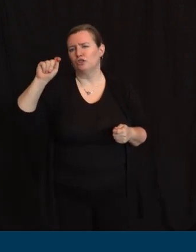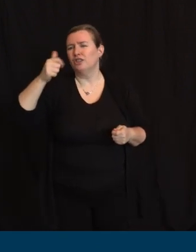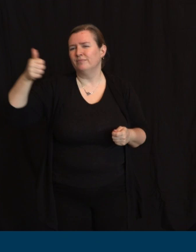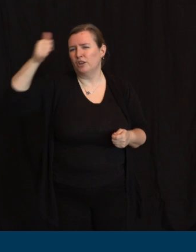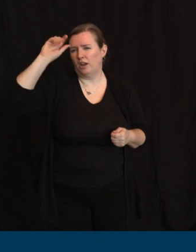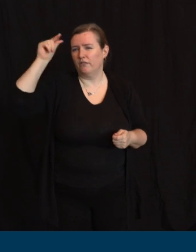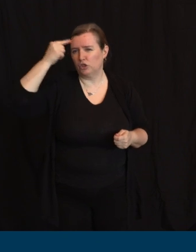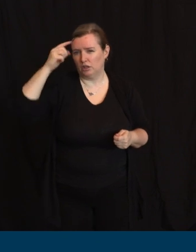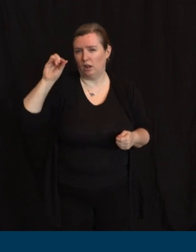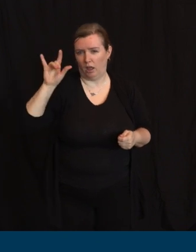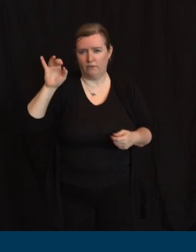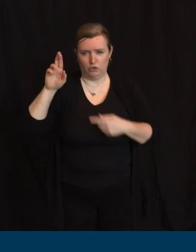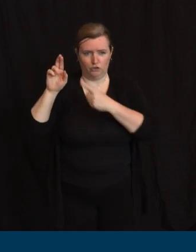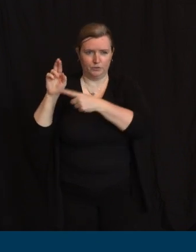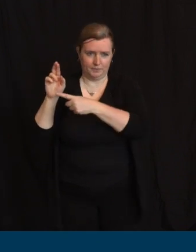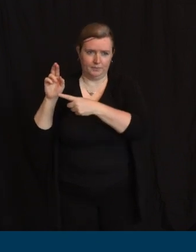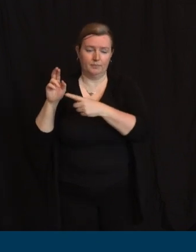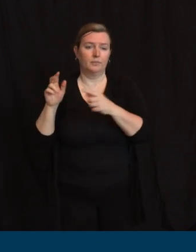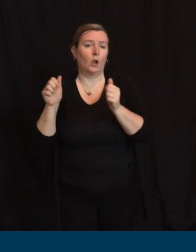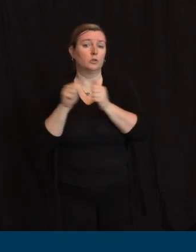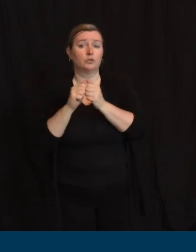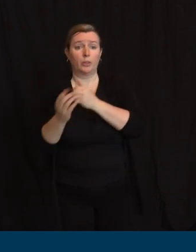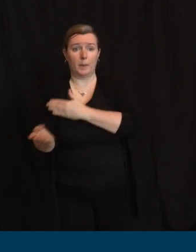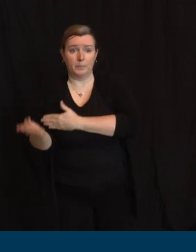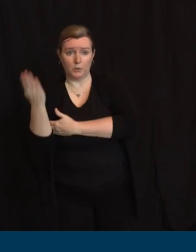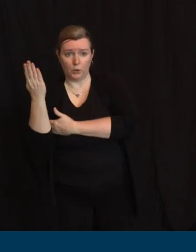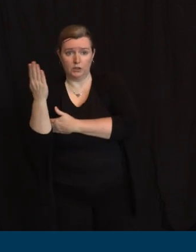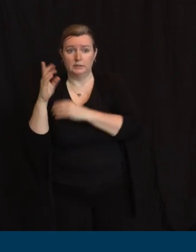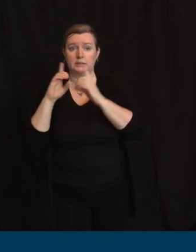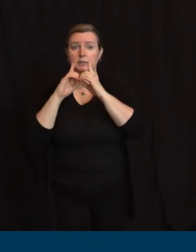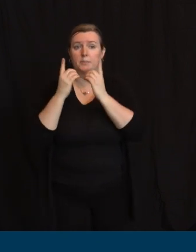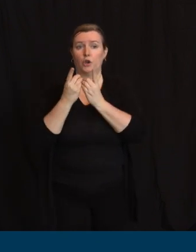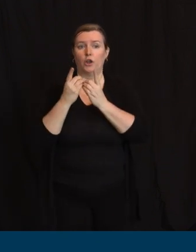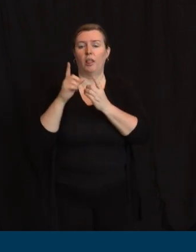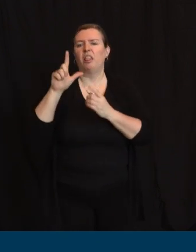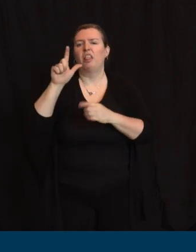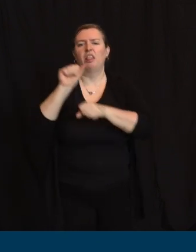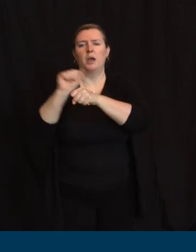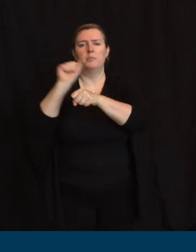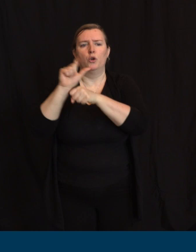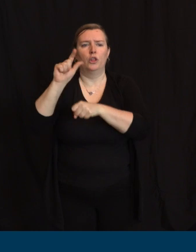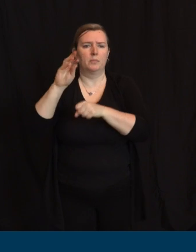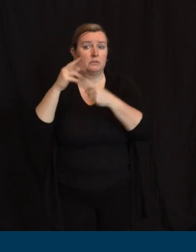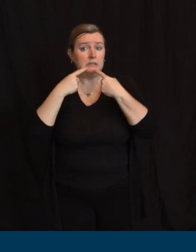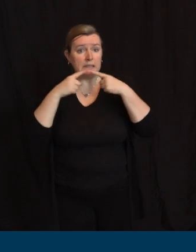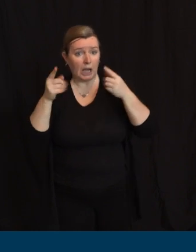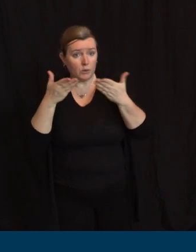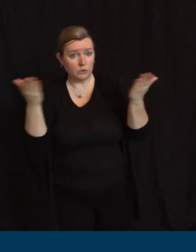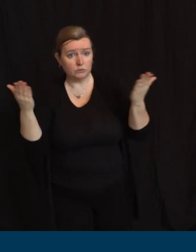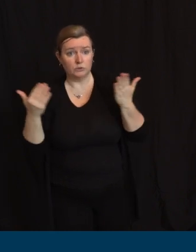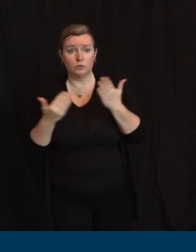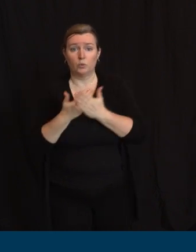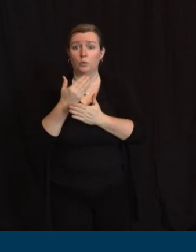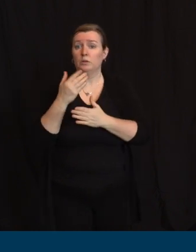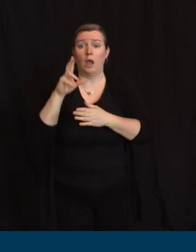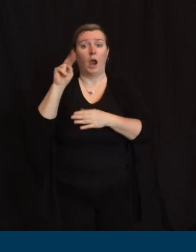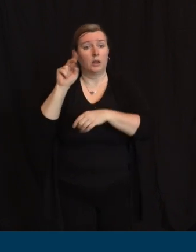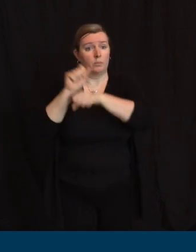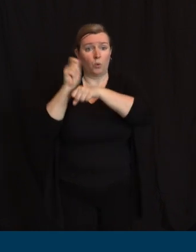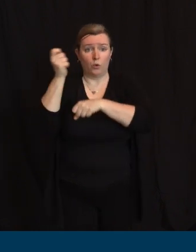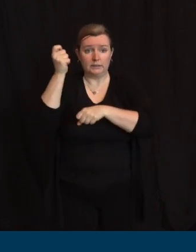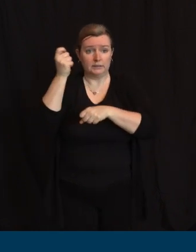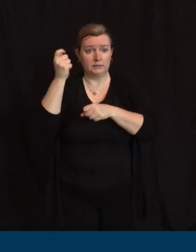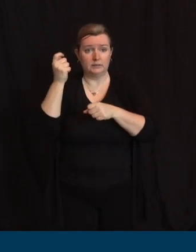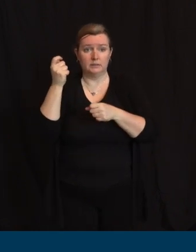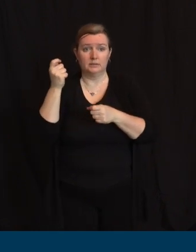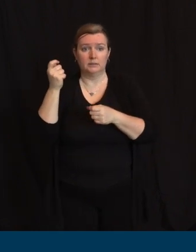Also this morning, the Department of Labor announced that the number of new unemployment claims over the past week has